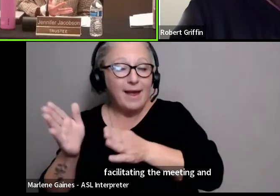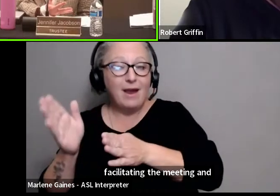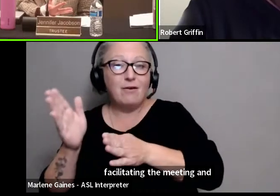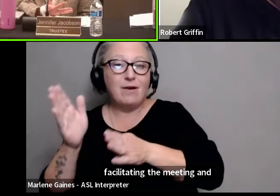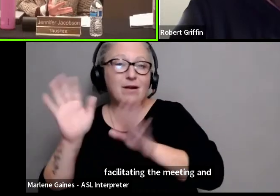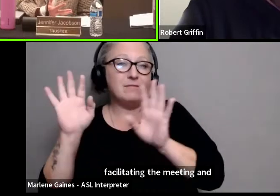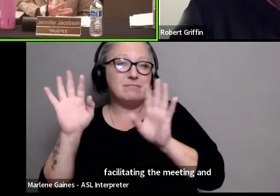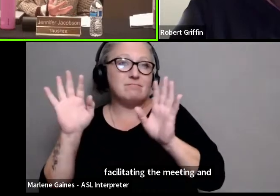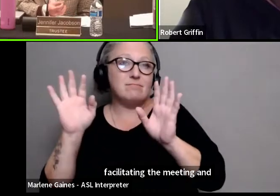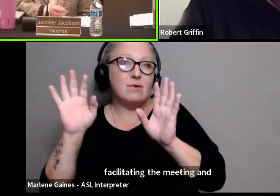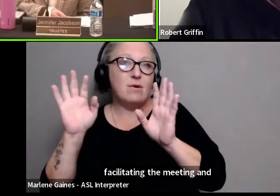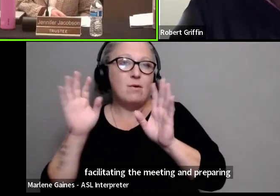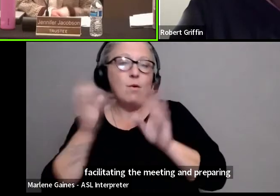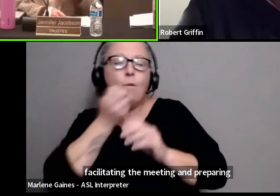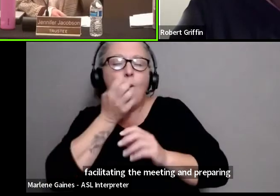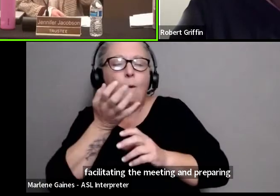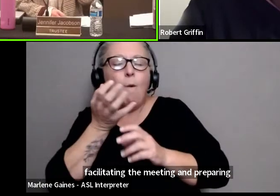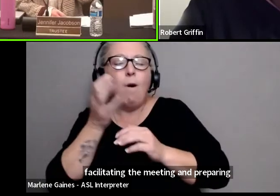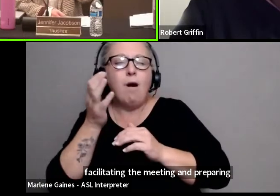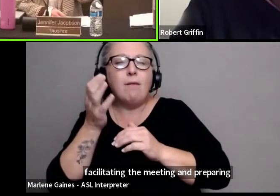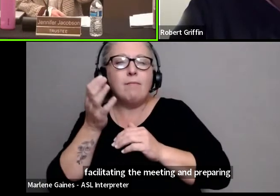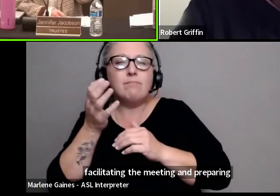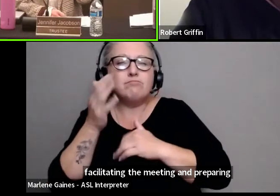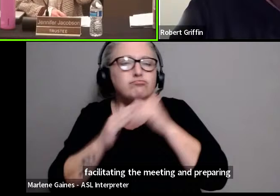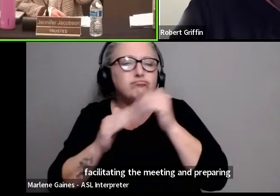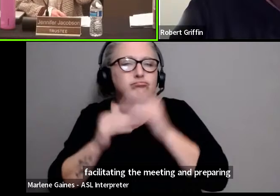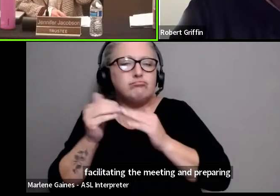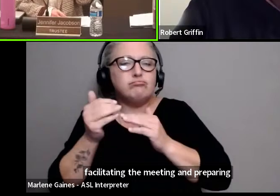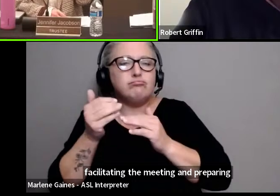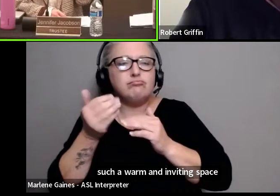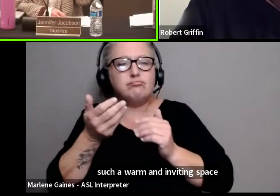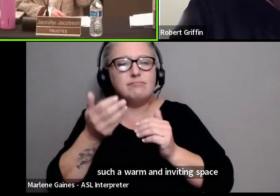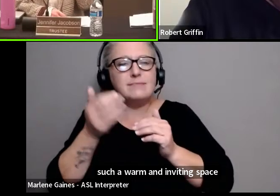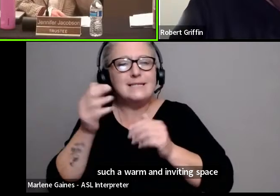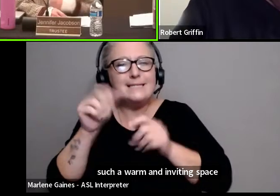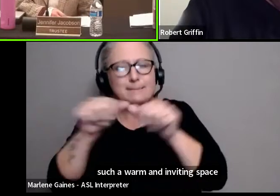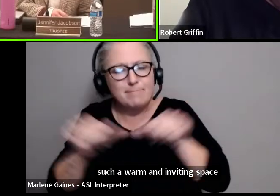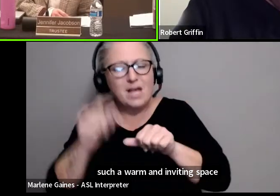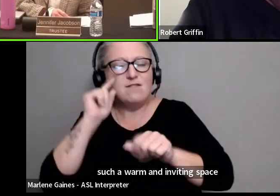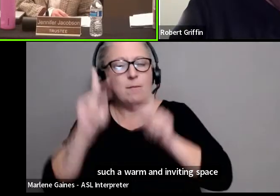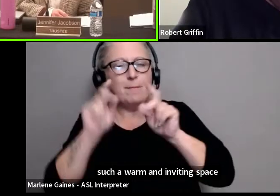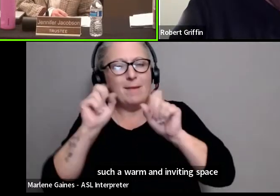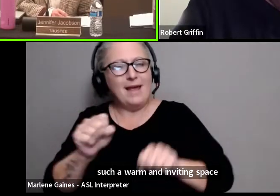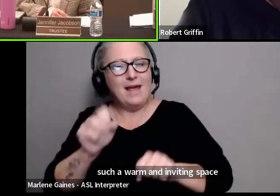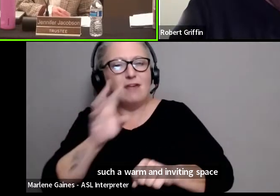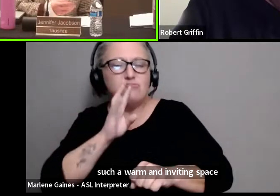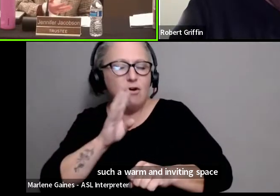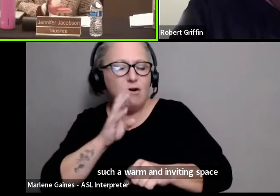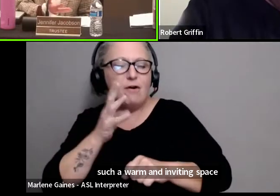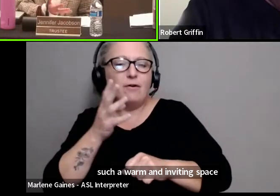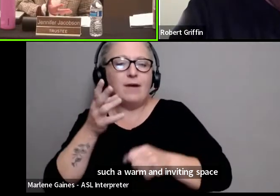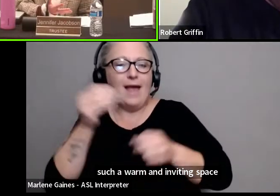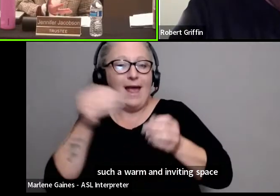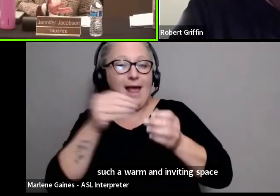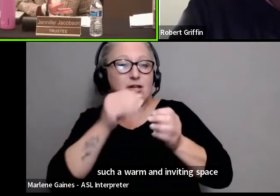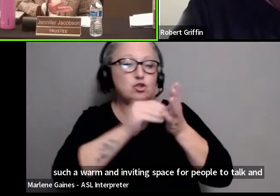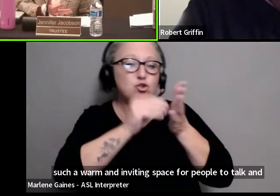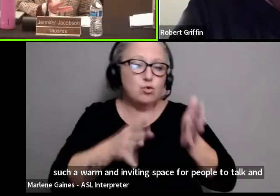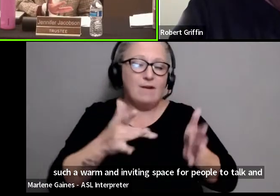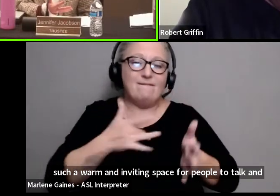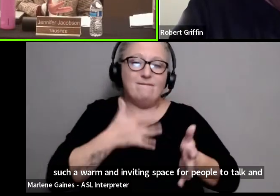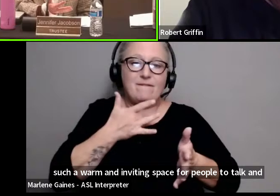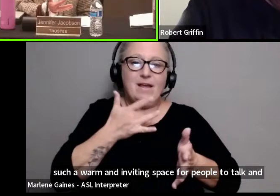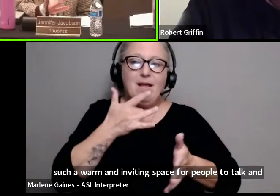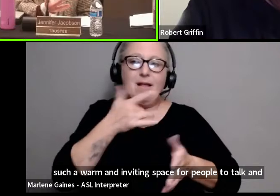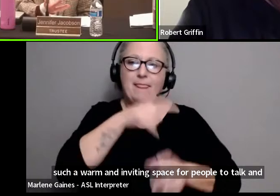such a warm and inviting space for people to talk and for the students to feel they